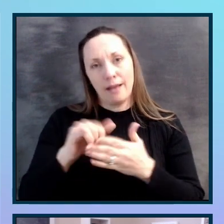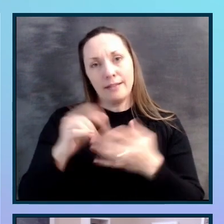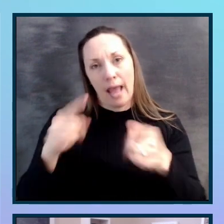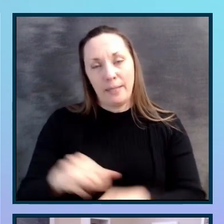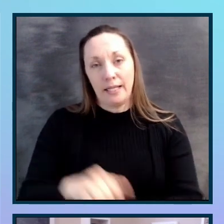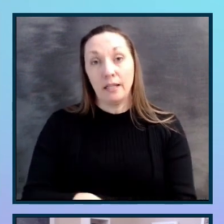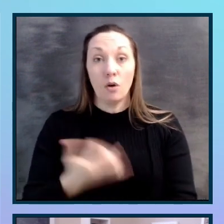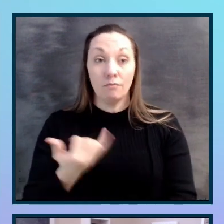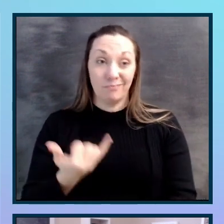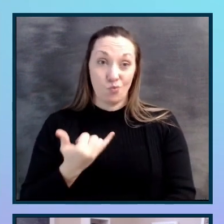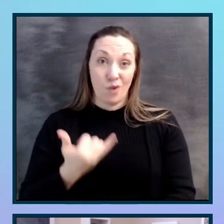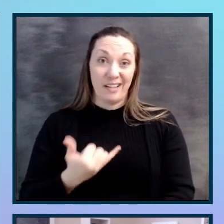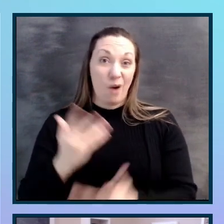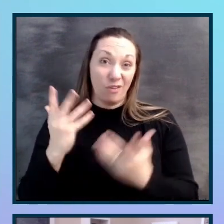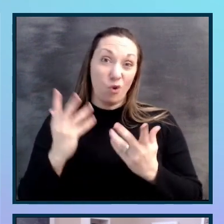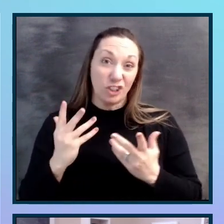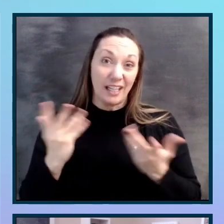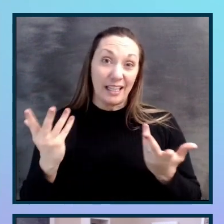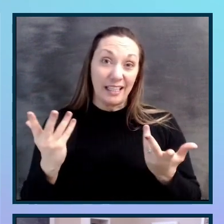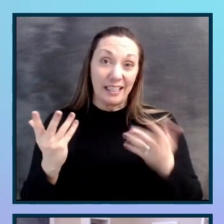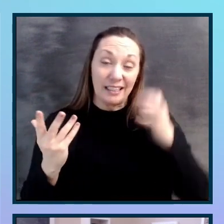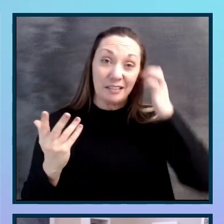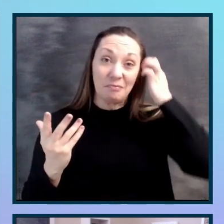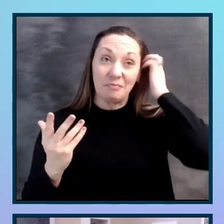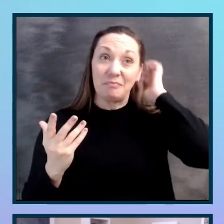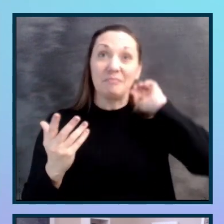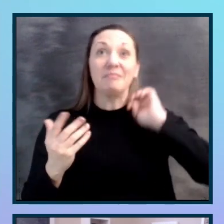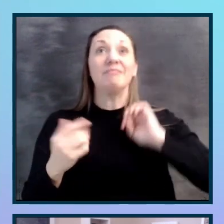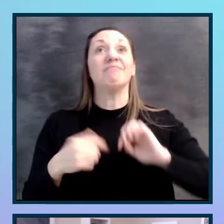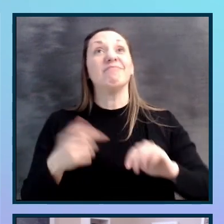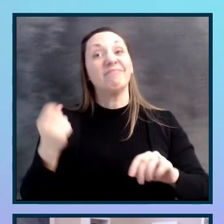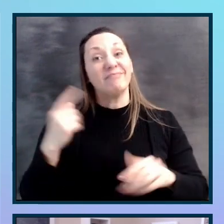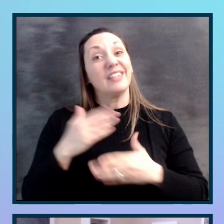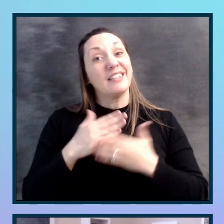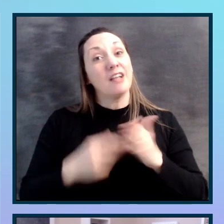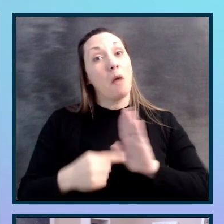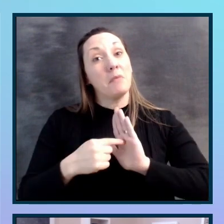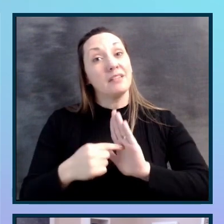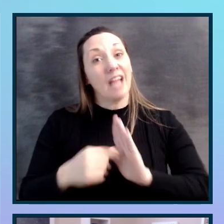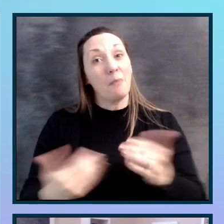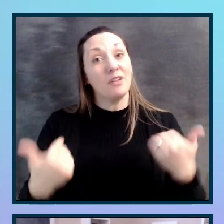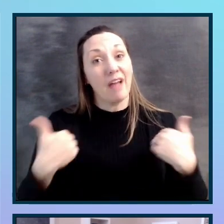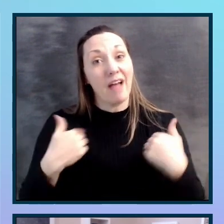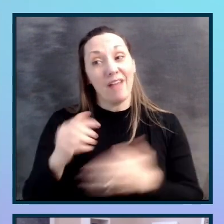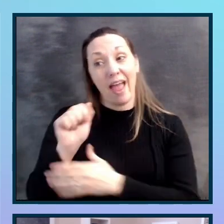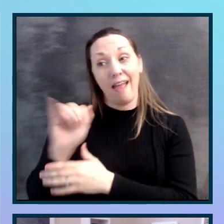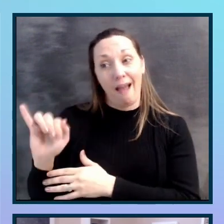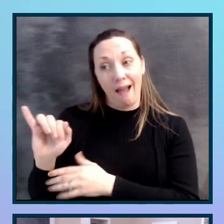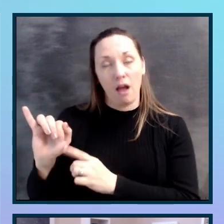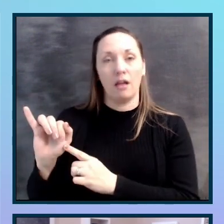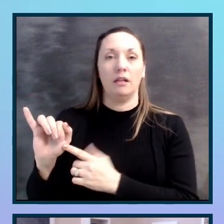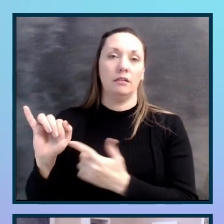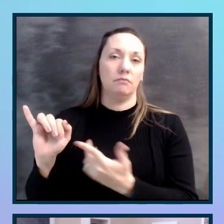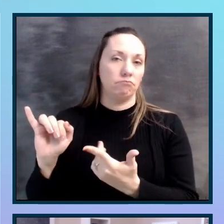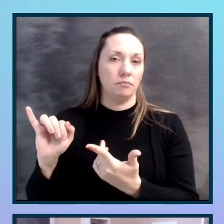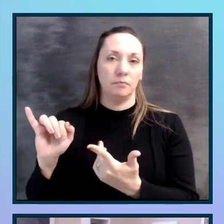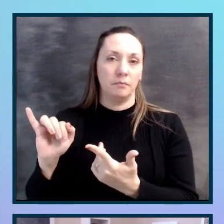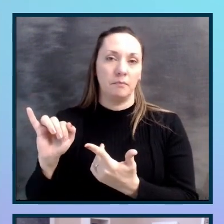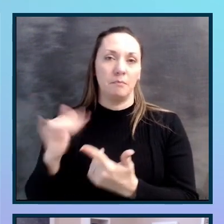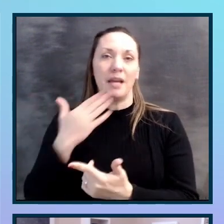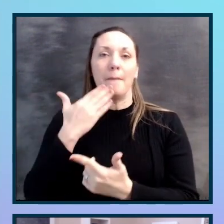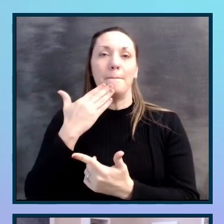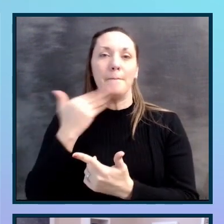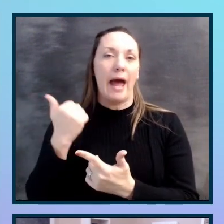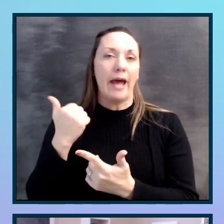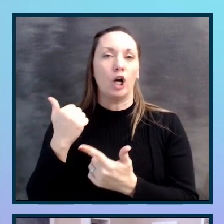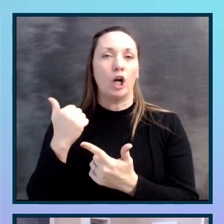Right now, unfortunately, while there is some examples of AI being better